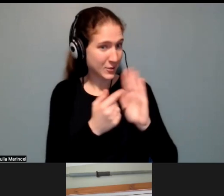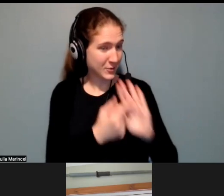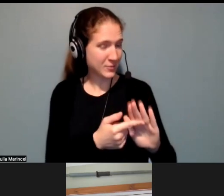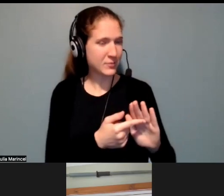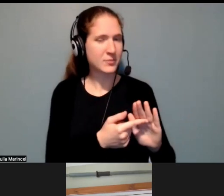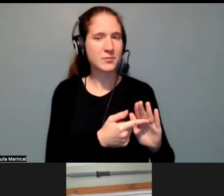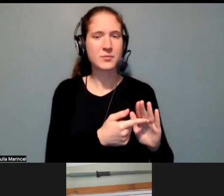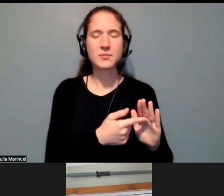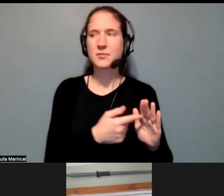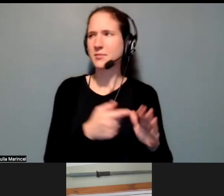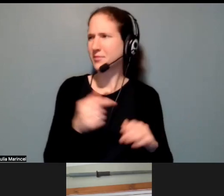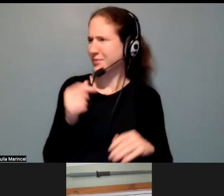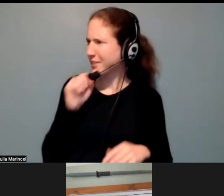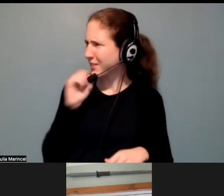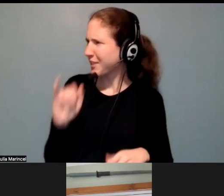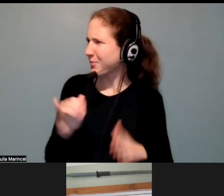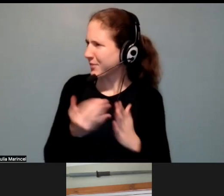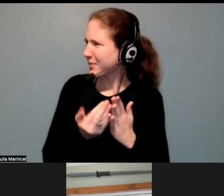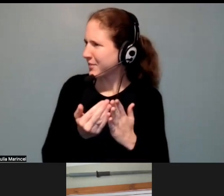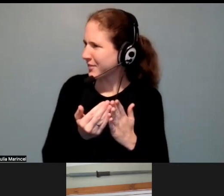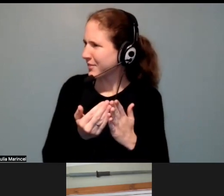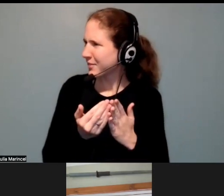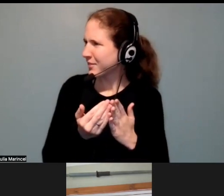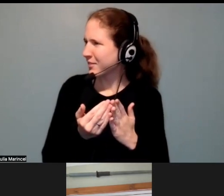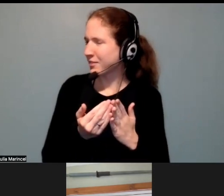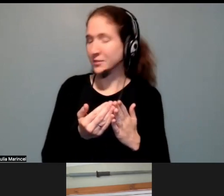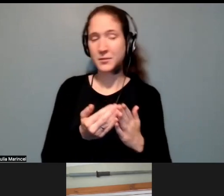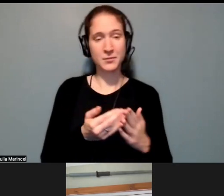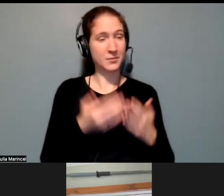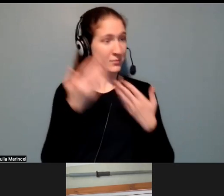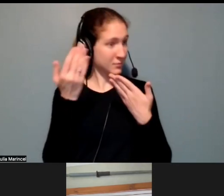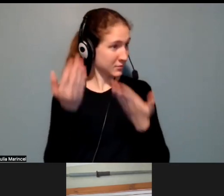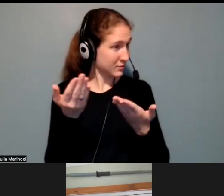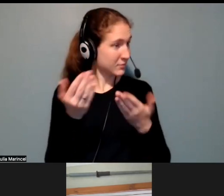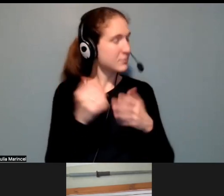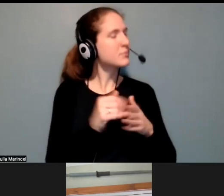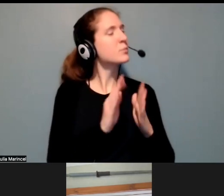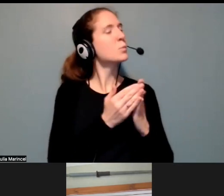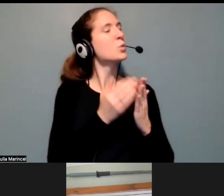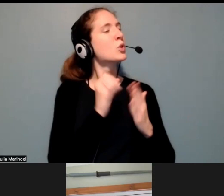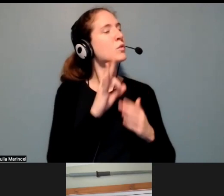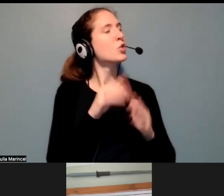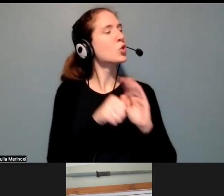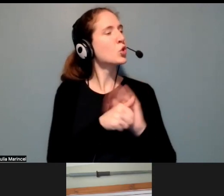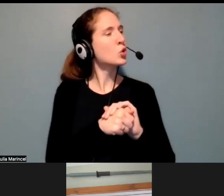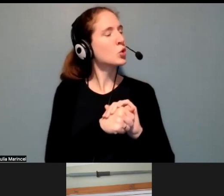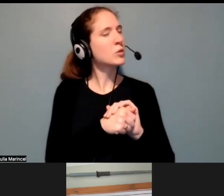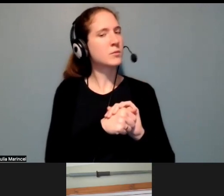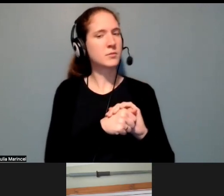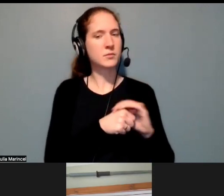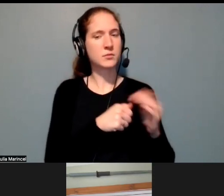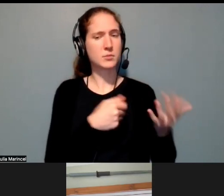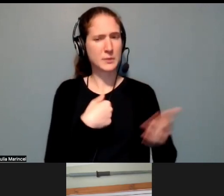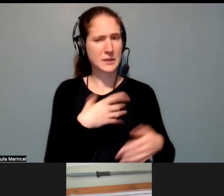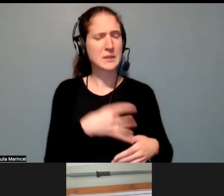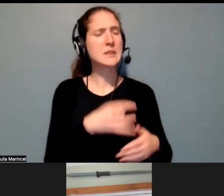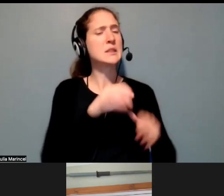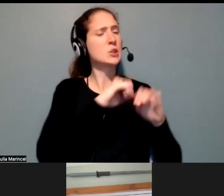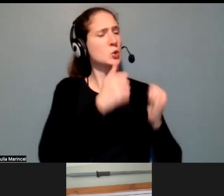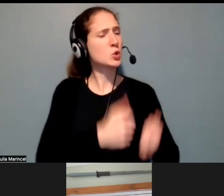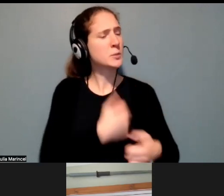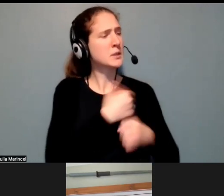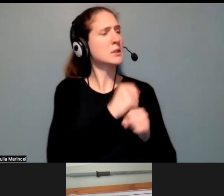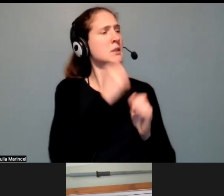that? I said, I love that book. And then this one, the Book of Turtles. And so I do like sculpting. I do